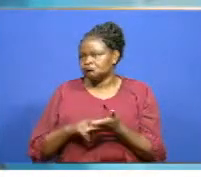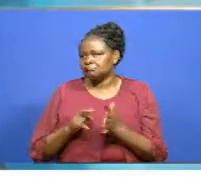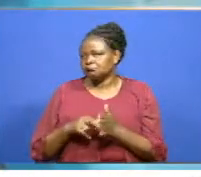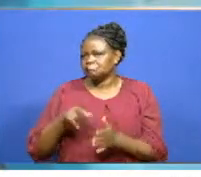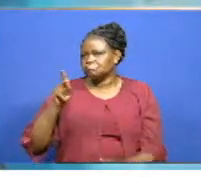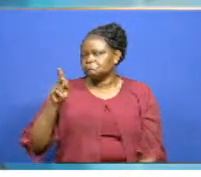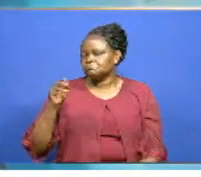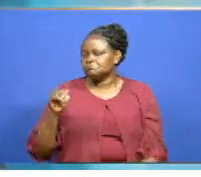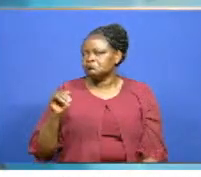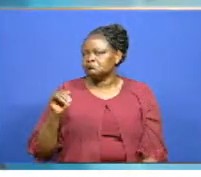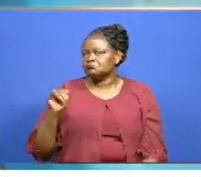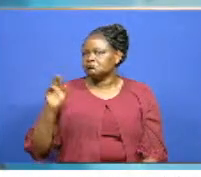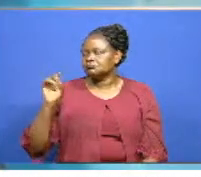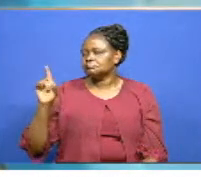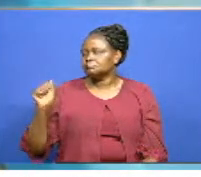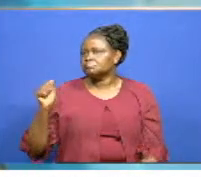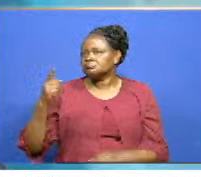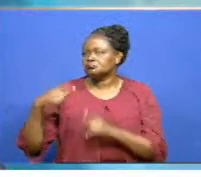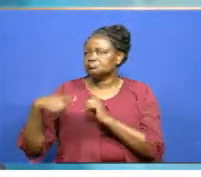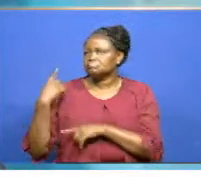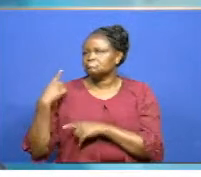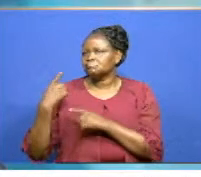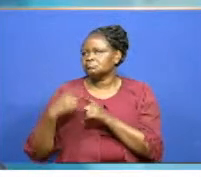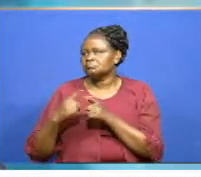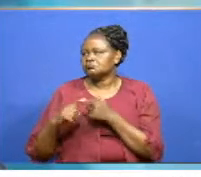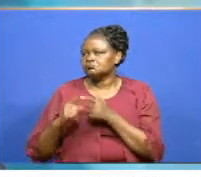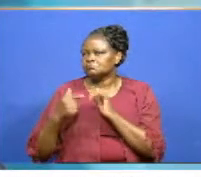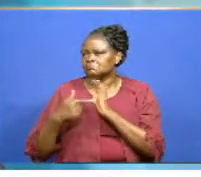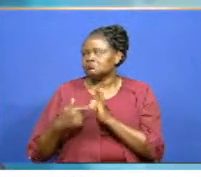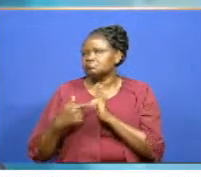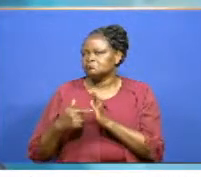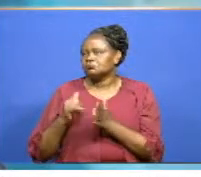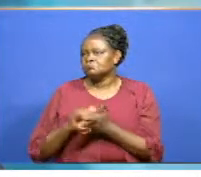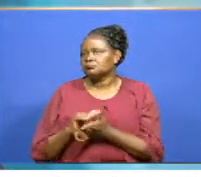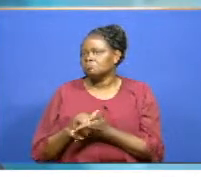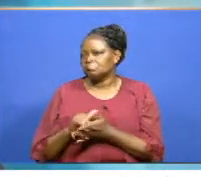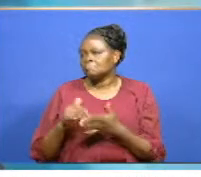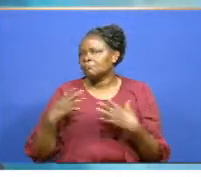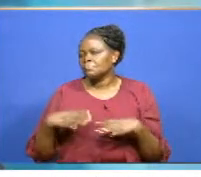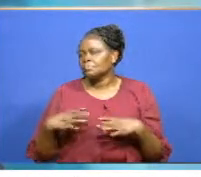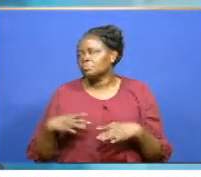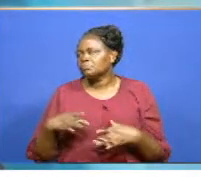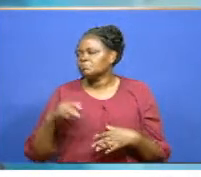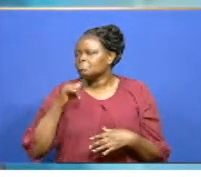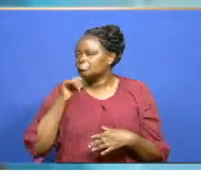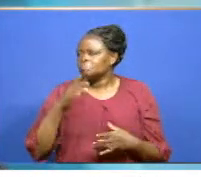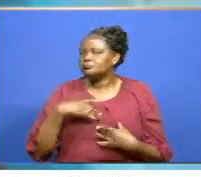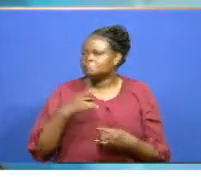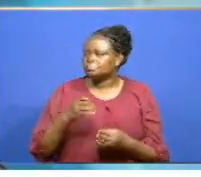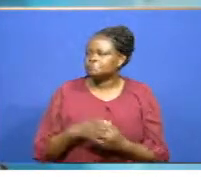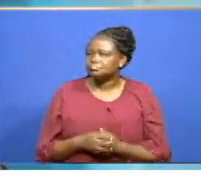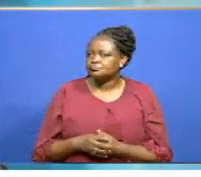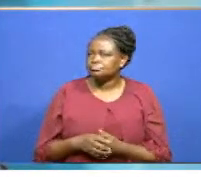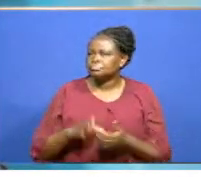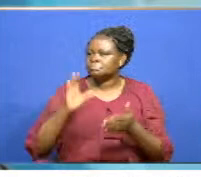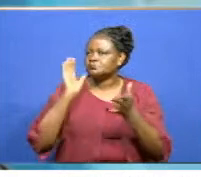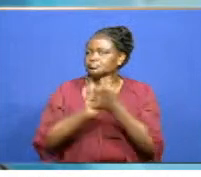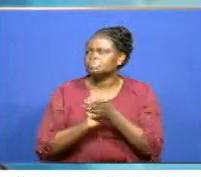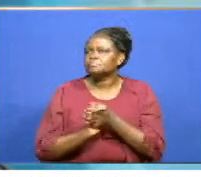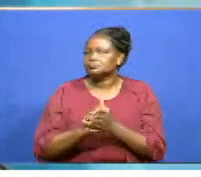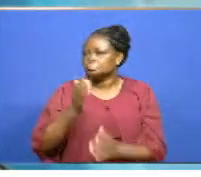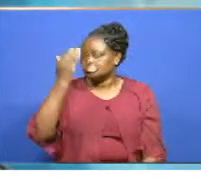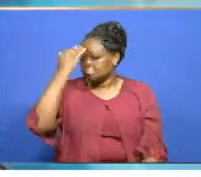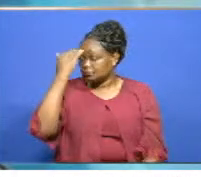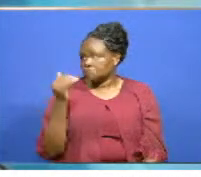if UDA wins, then there is a tempo that you see people are not interested in that handshake. Because BBI is